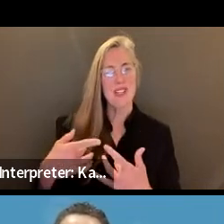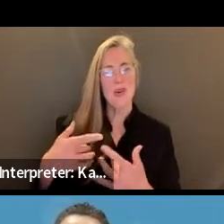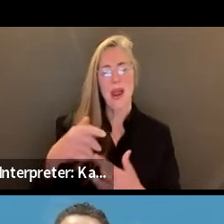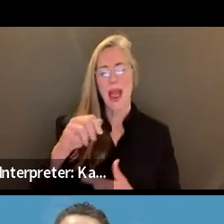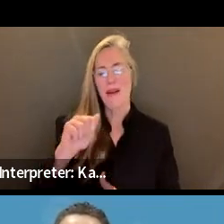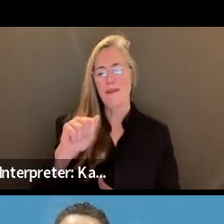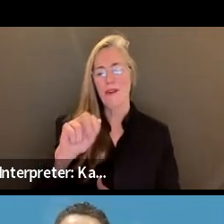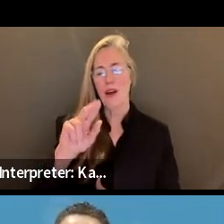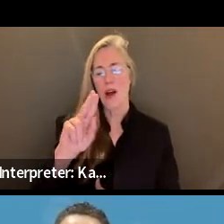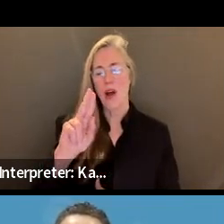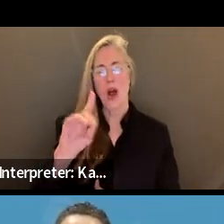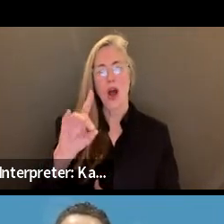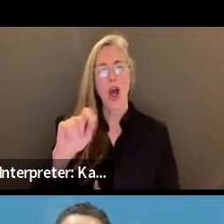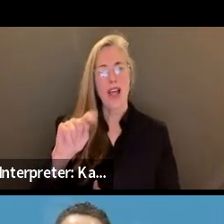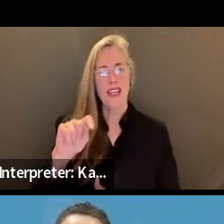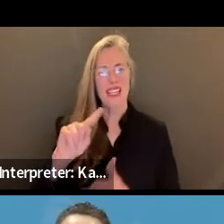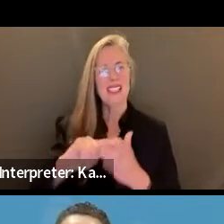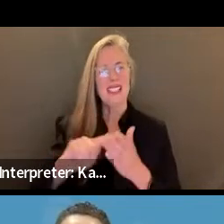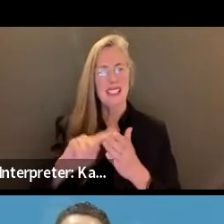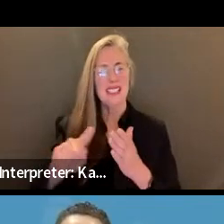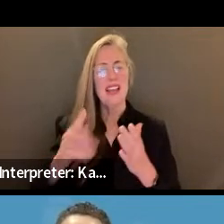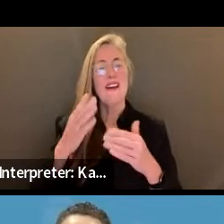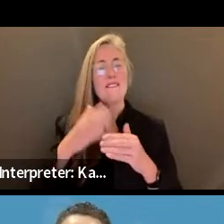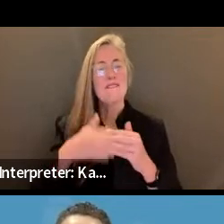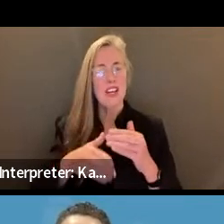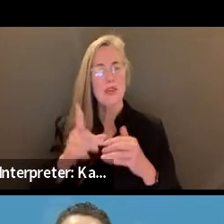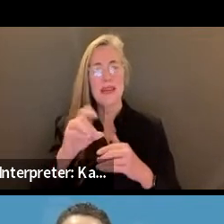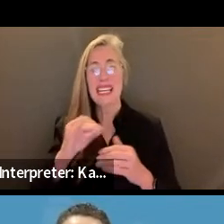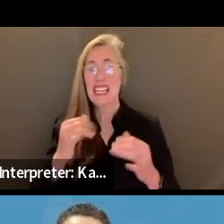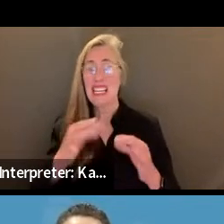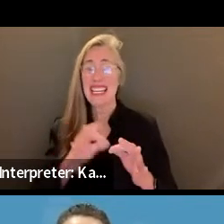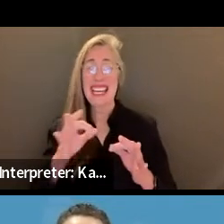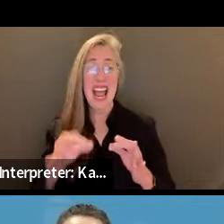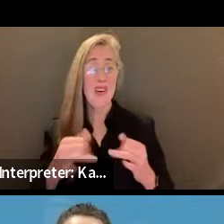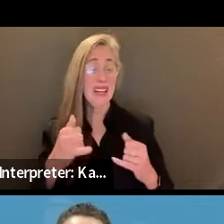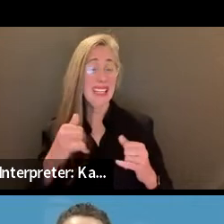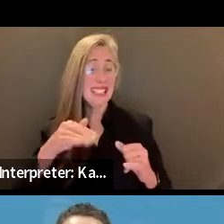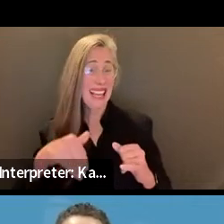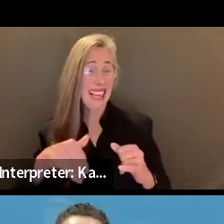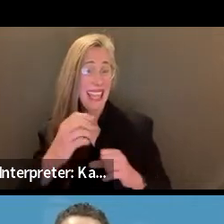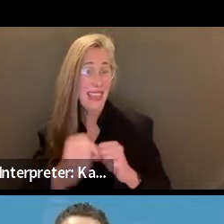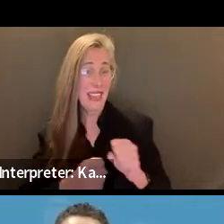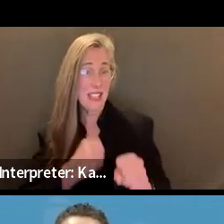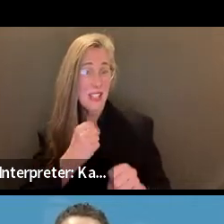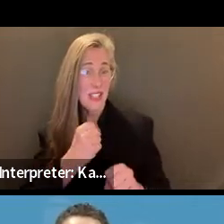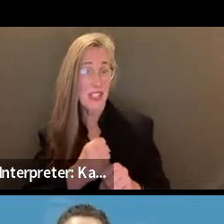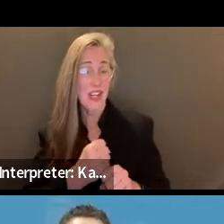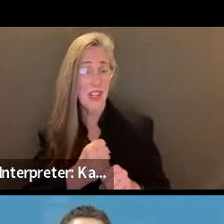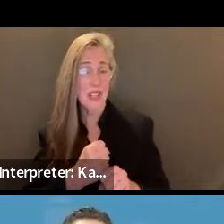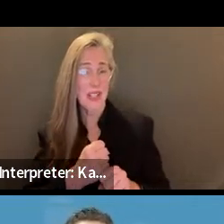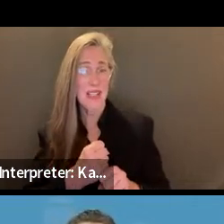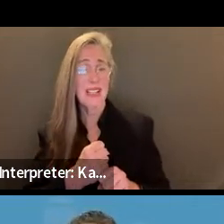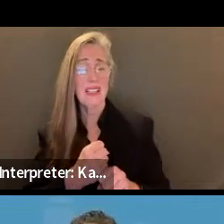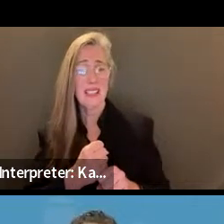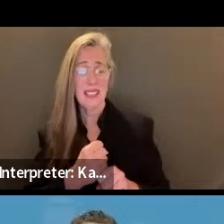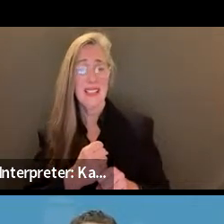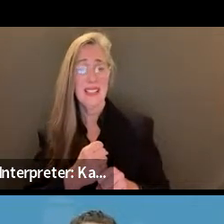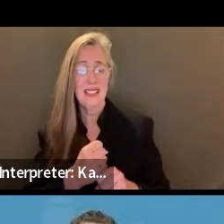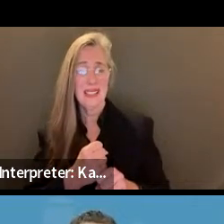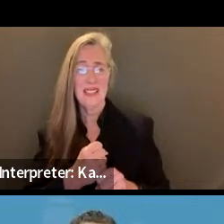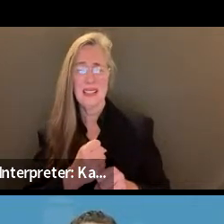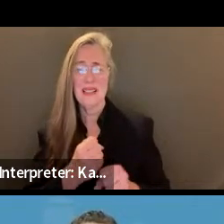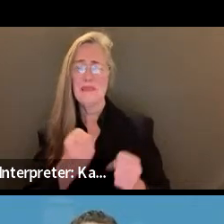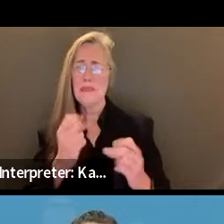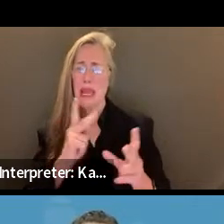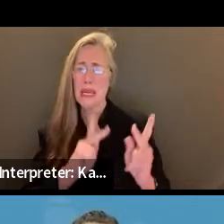Royce Townsend. And so it's late this year and it's late. Many people had to get extensions